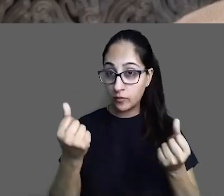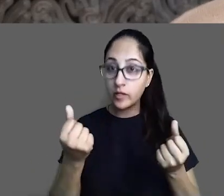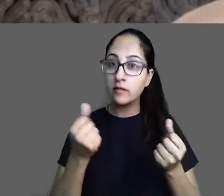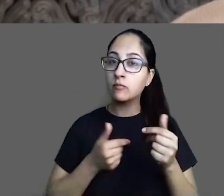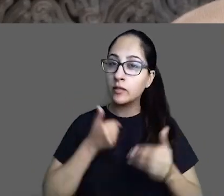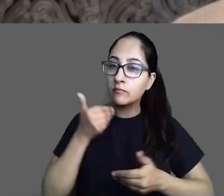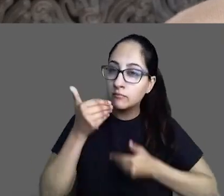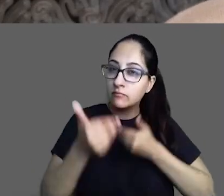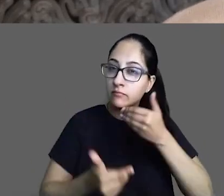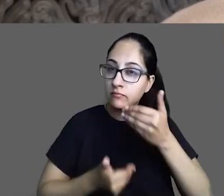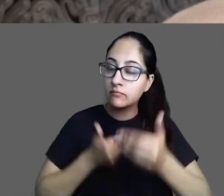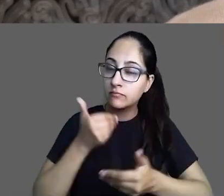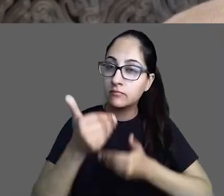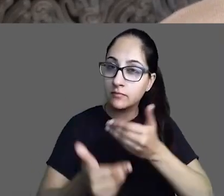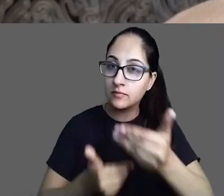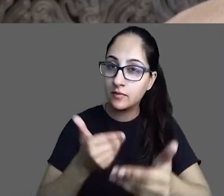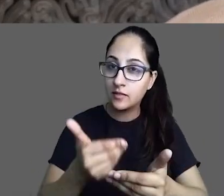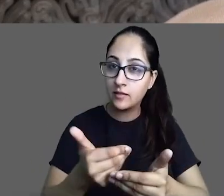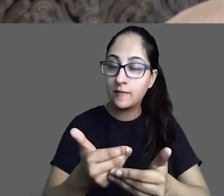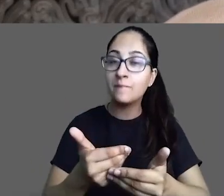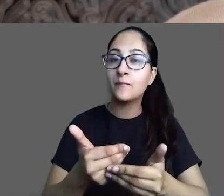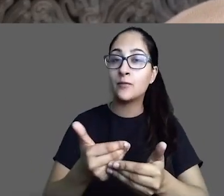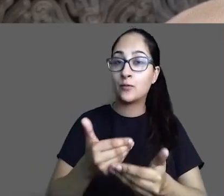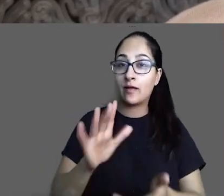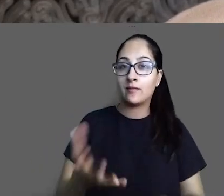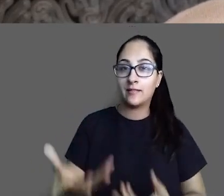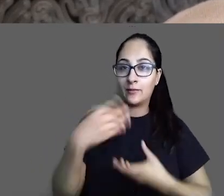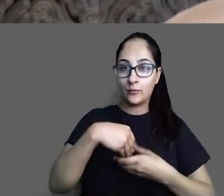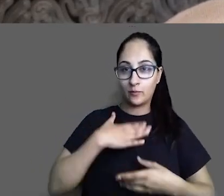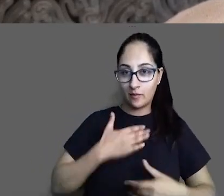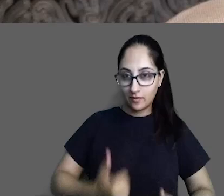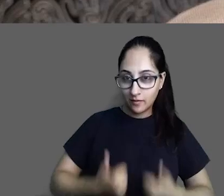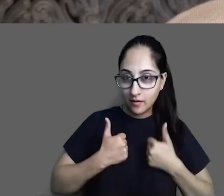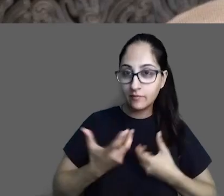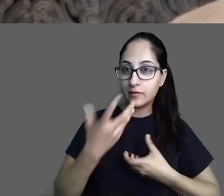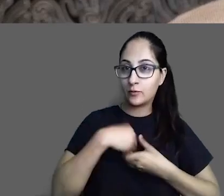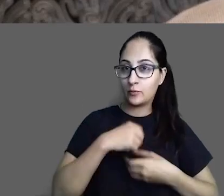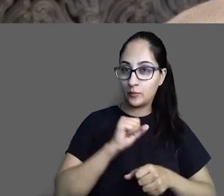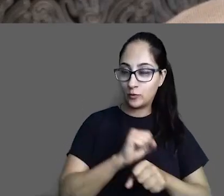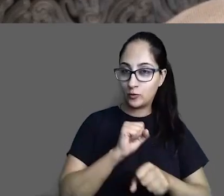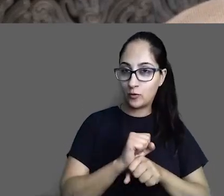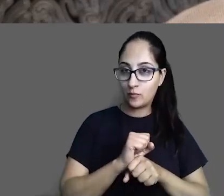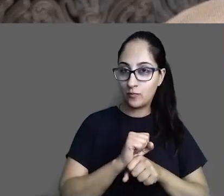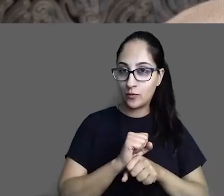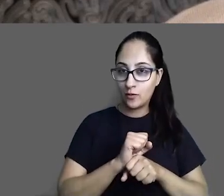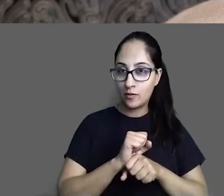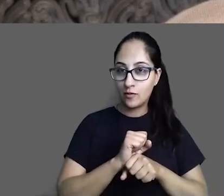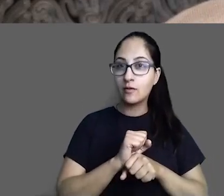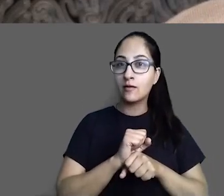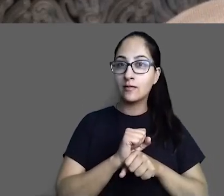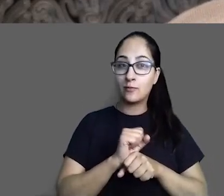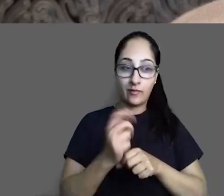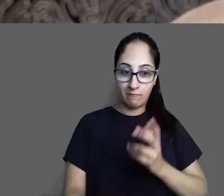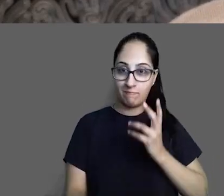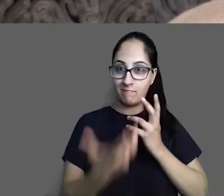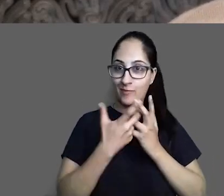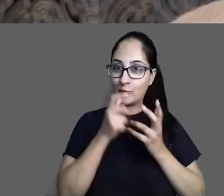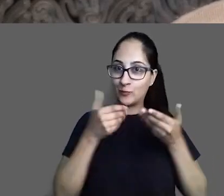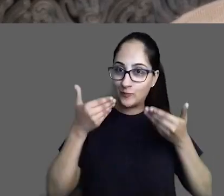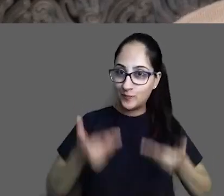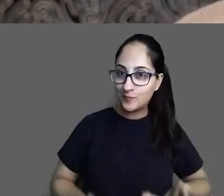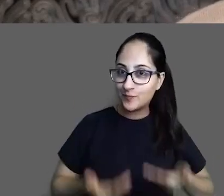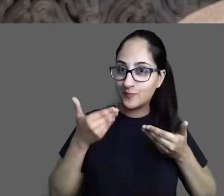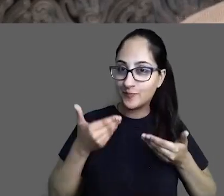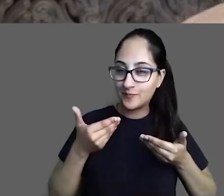making that process my own on a daily basis, I'm able to not only validate my own identity, but also